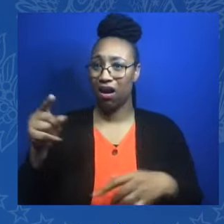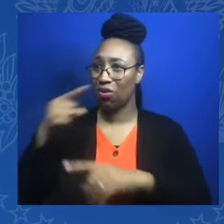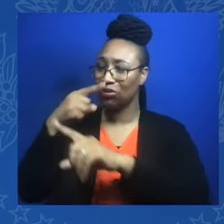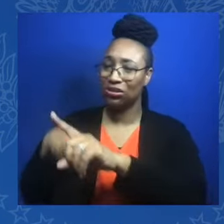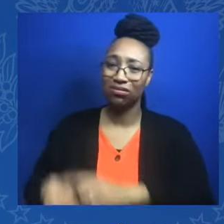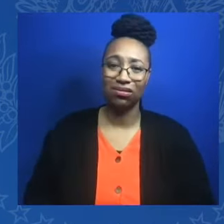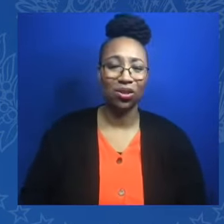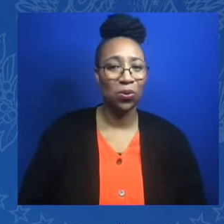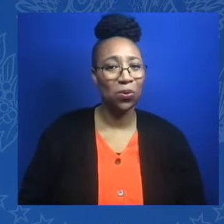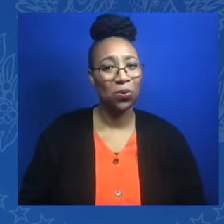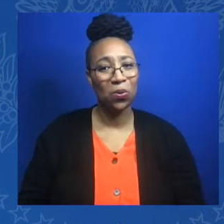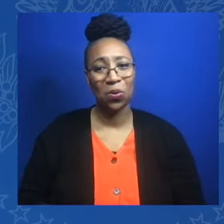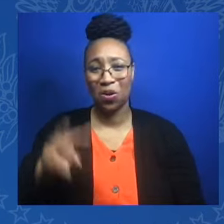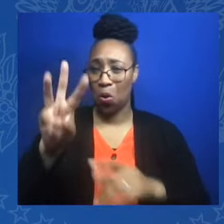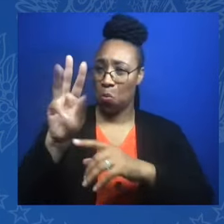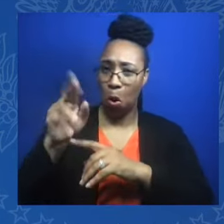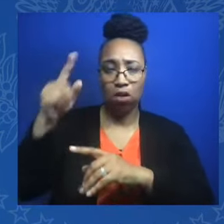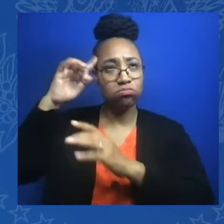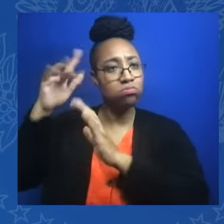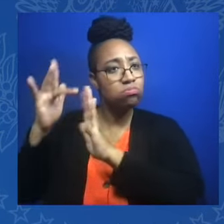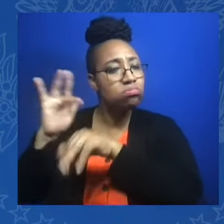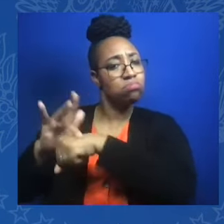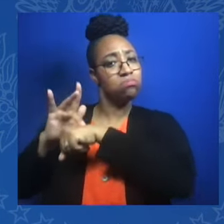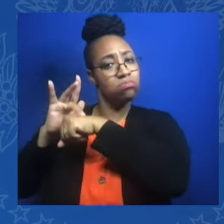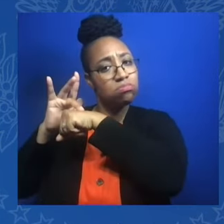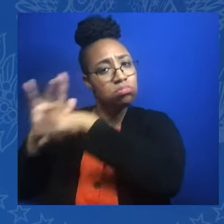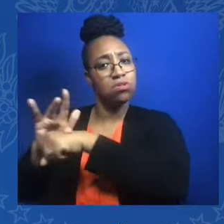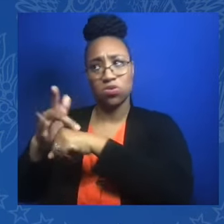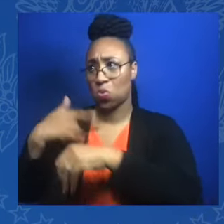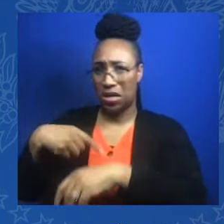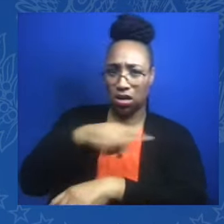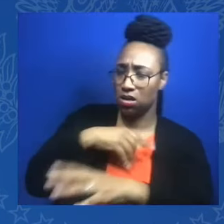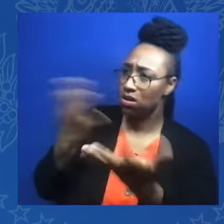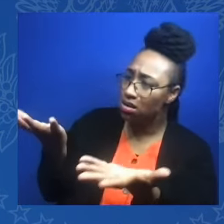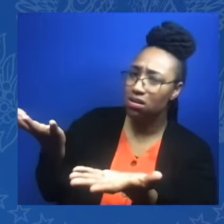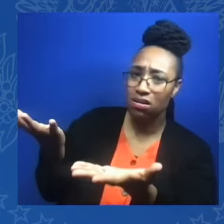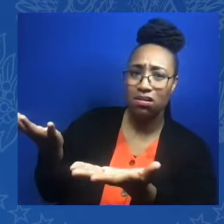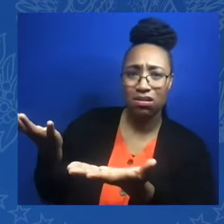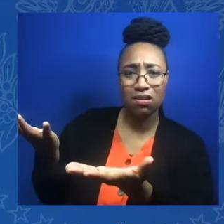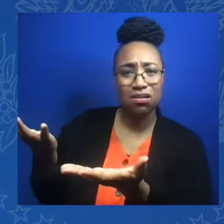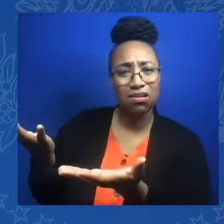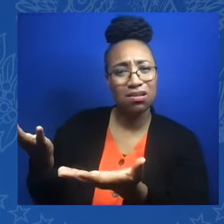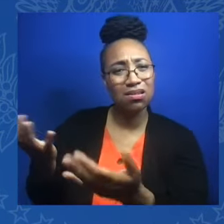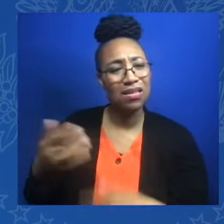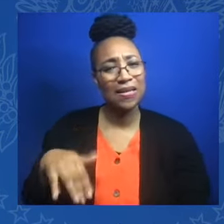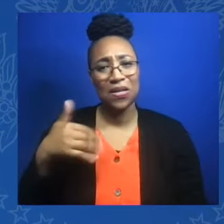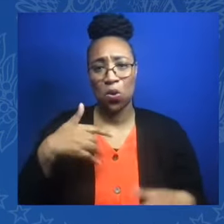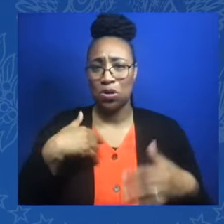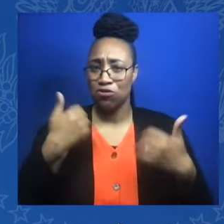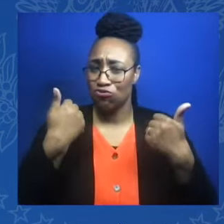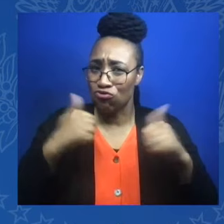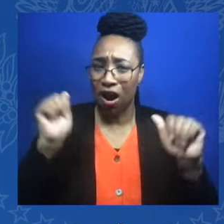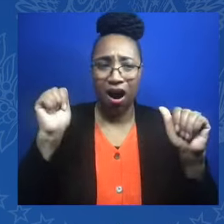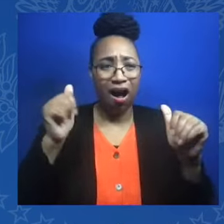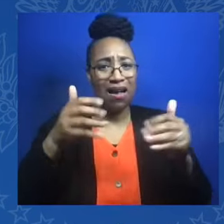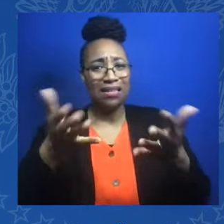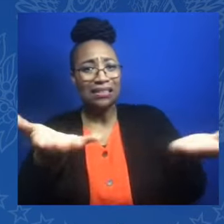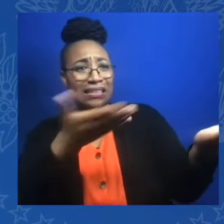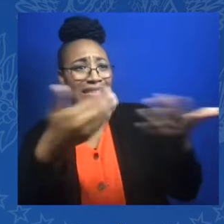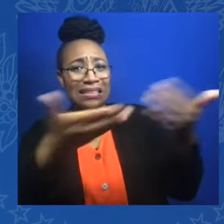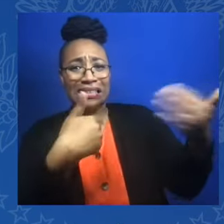arms to Ukrainian refugees. Our people know well the high price of freedom. Our peace tower, your peace